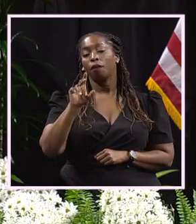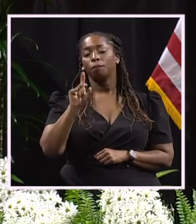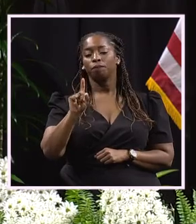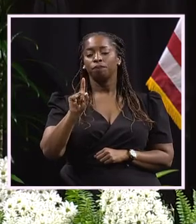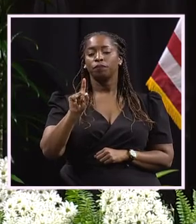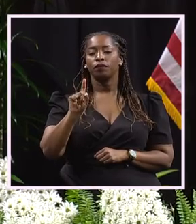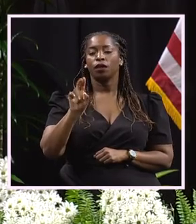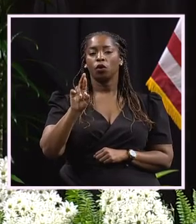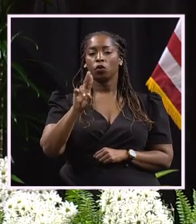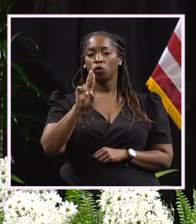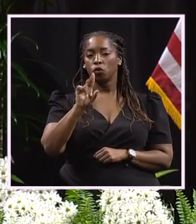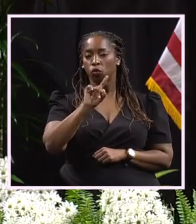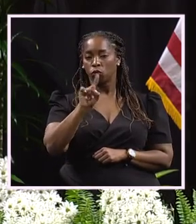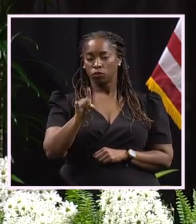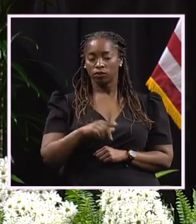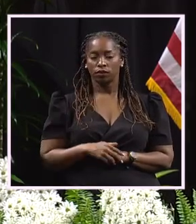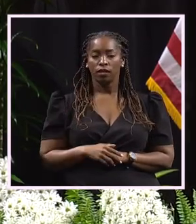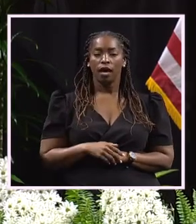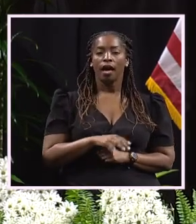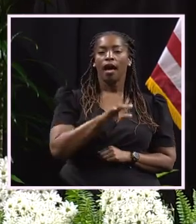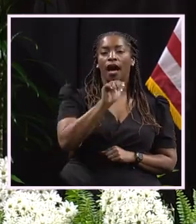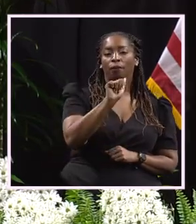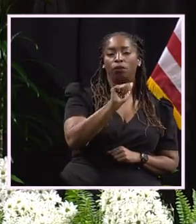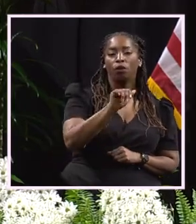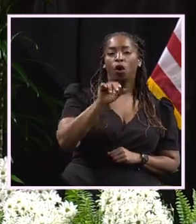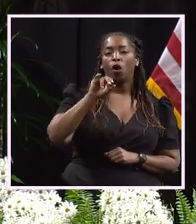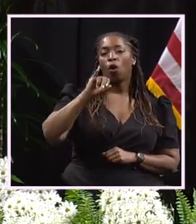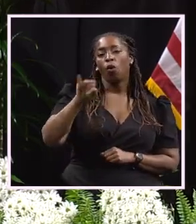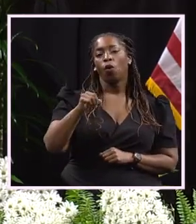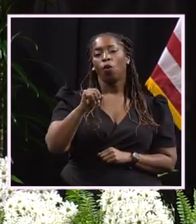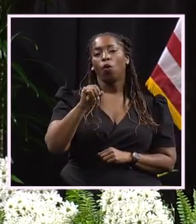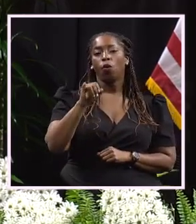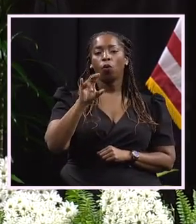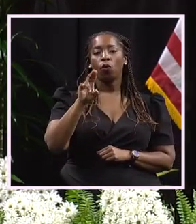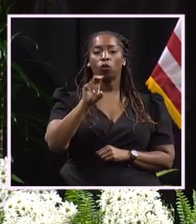Abdullah Hussein Al-Makram.